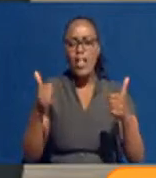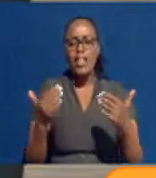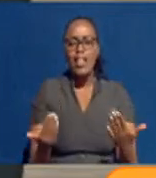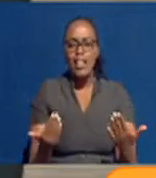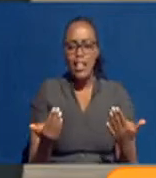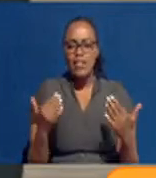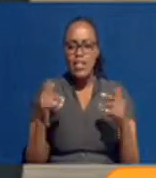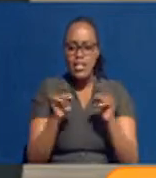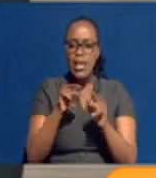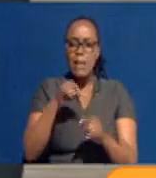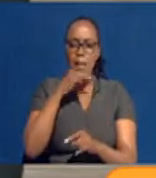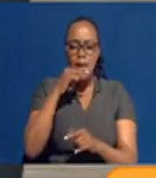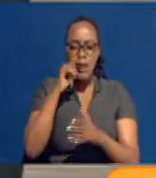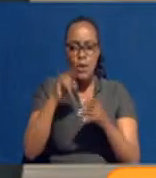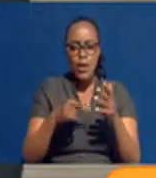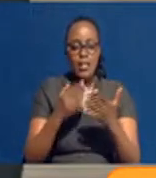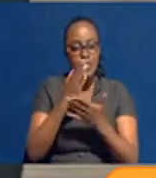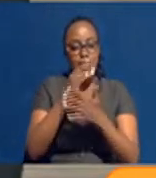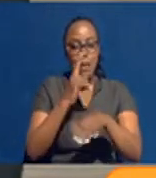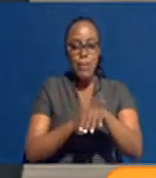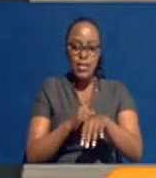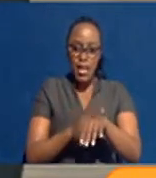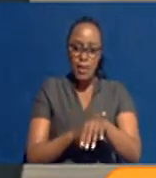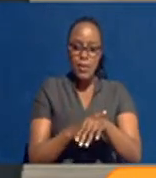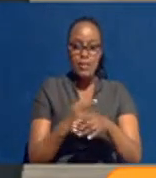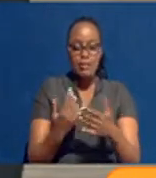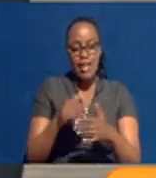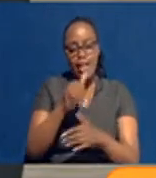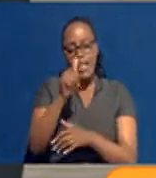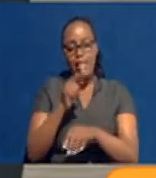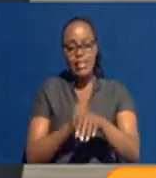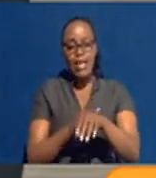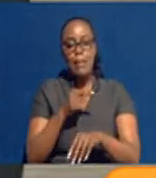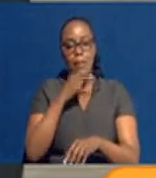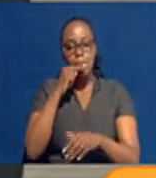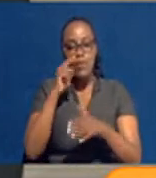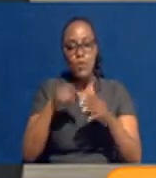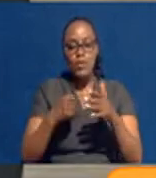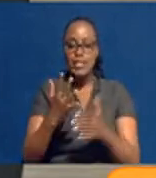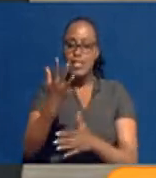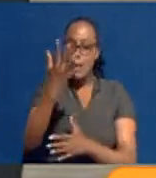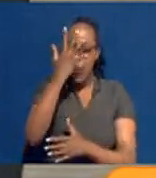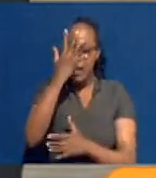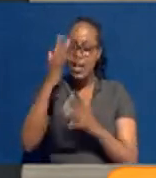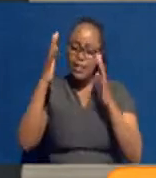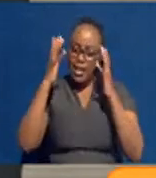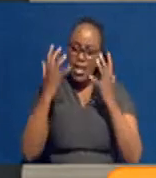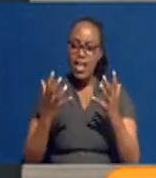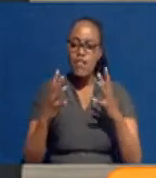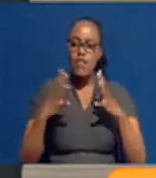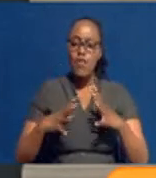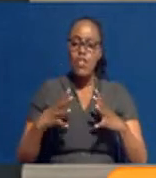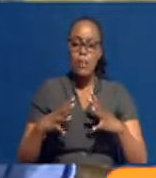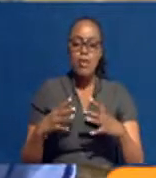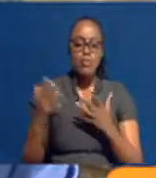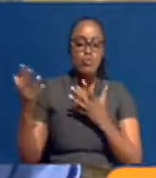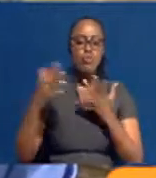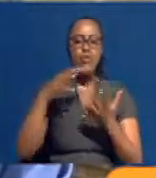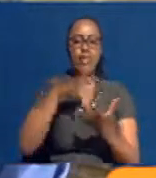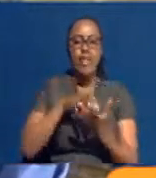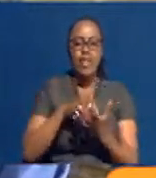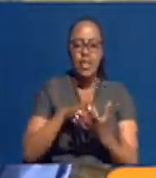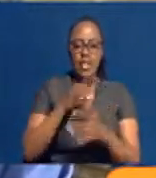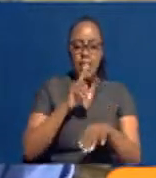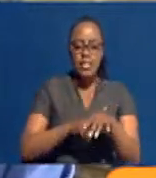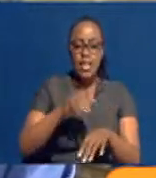evidence. I even mentioned at some time, point in time, it was embarrassing for you people to prosecute. By the